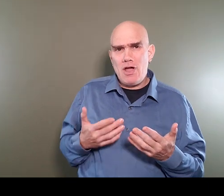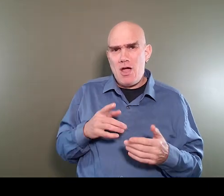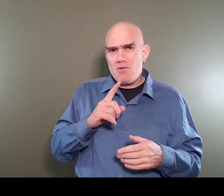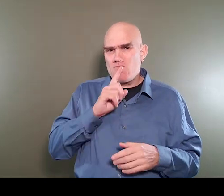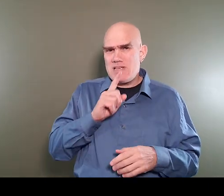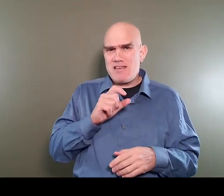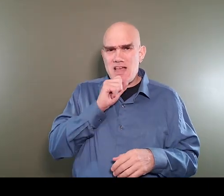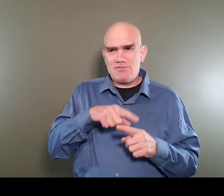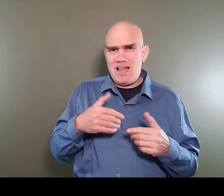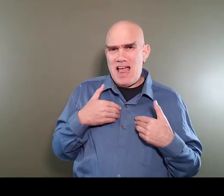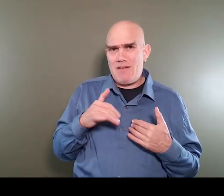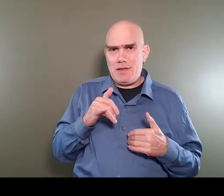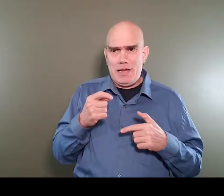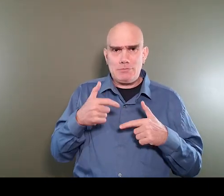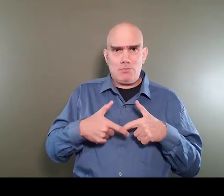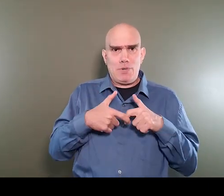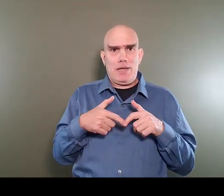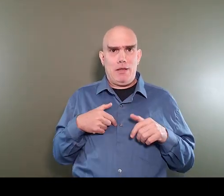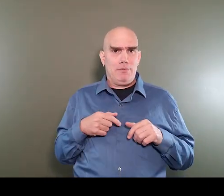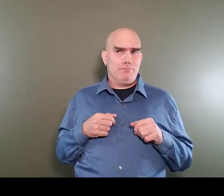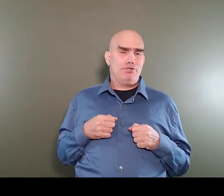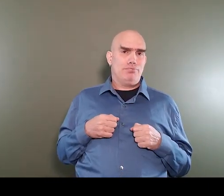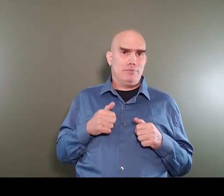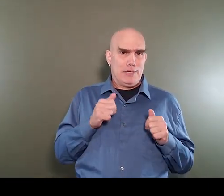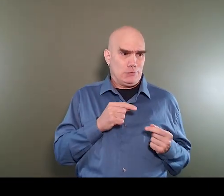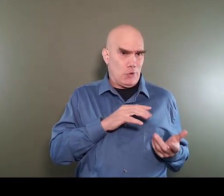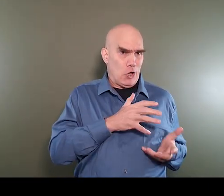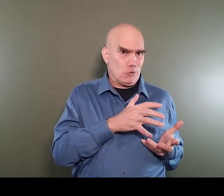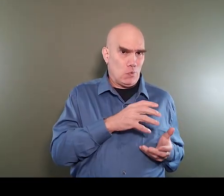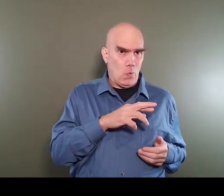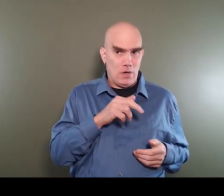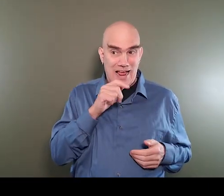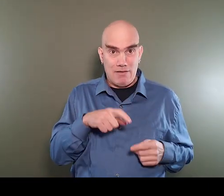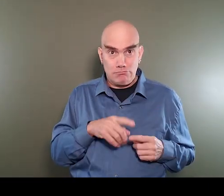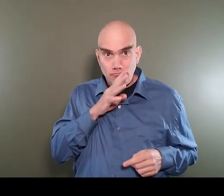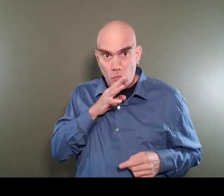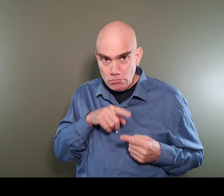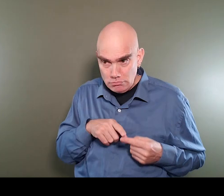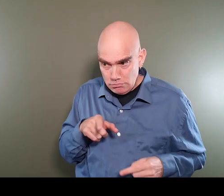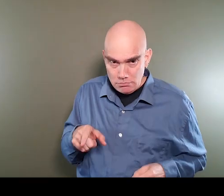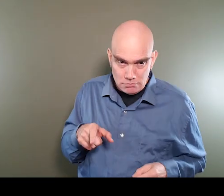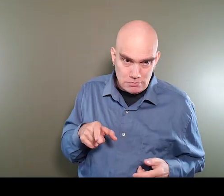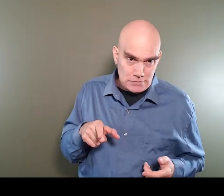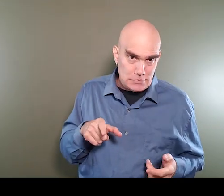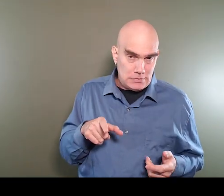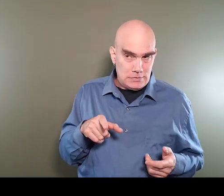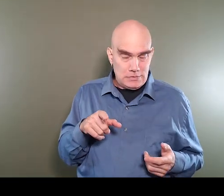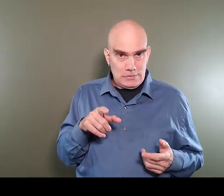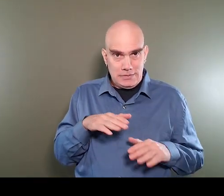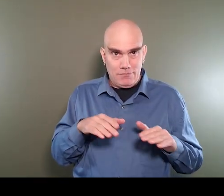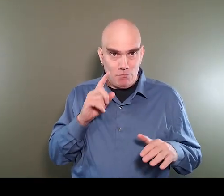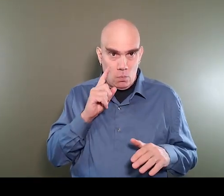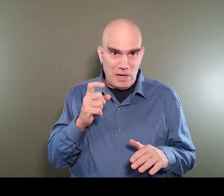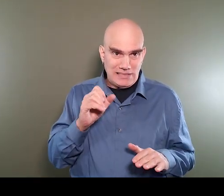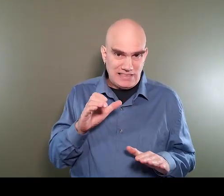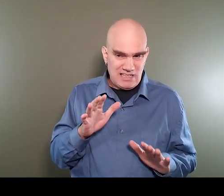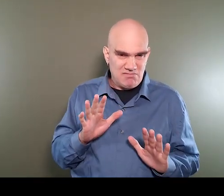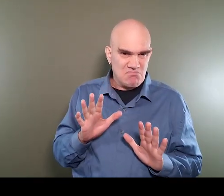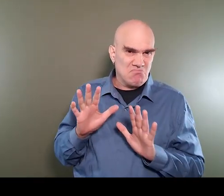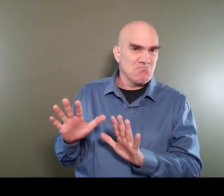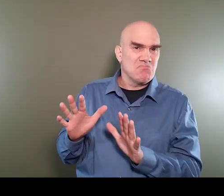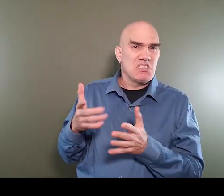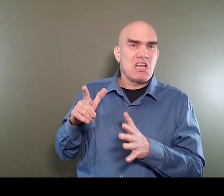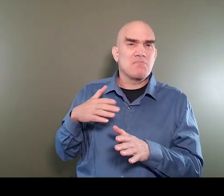hear this book. I would really love to have a breather, be able to do laundry, or even not be speaking for a second and